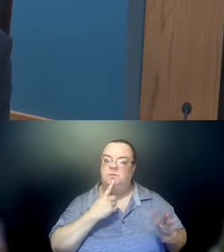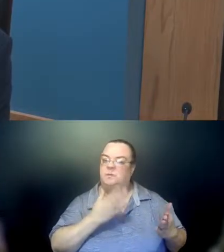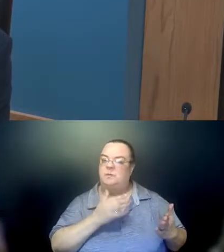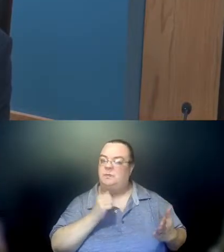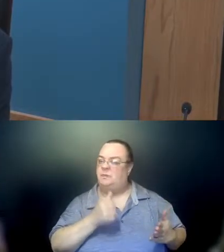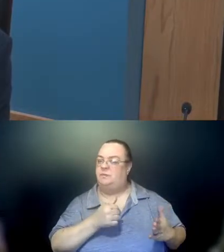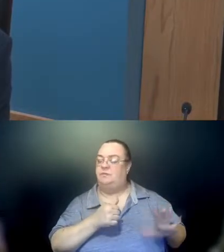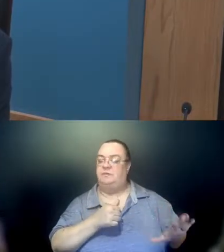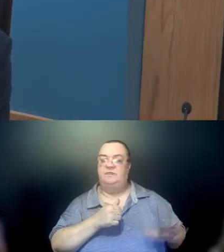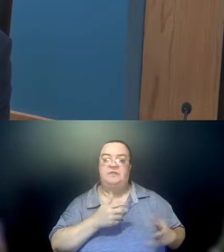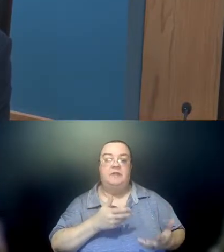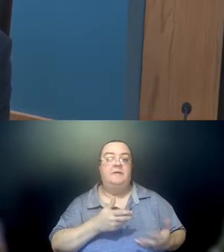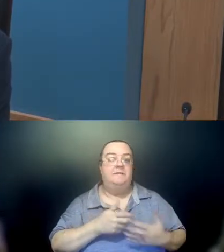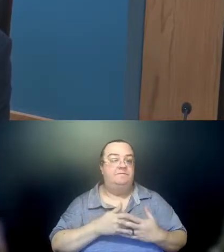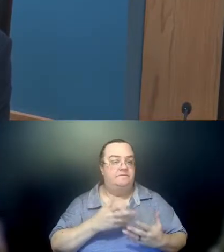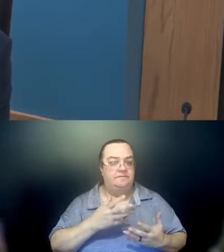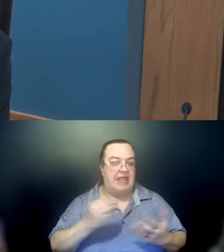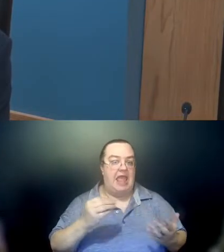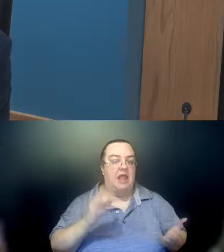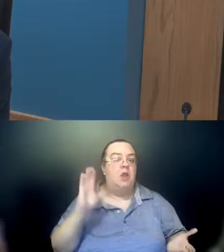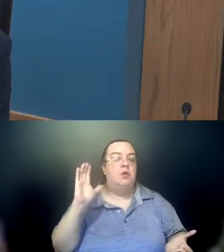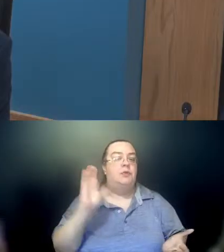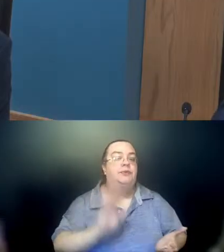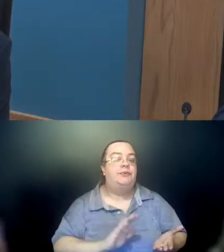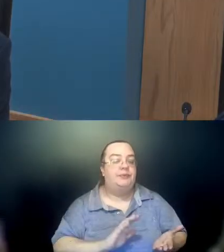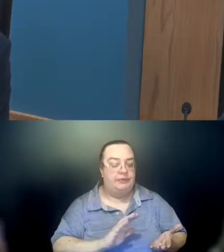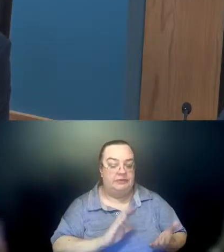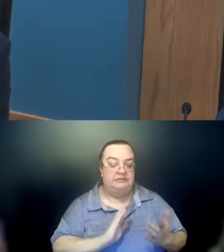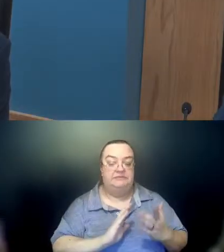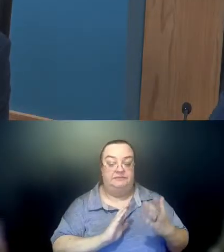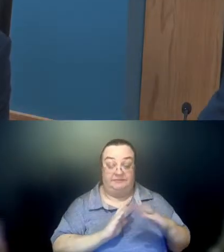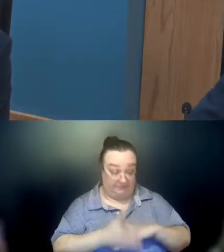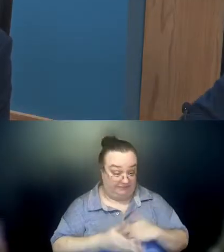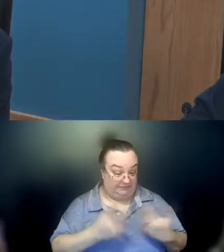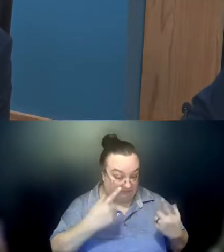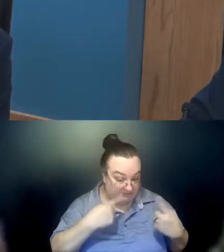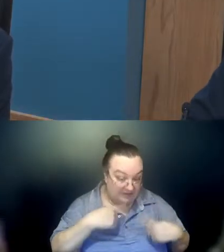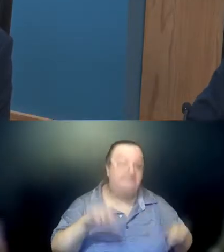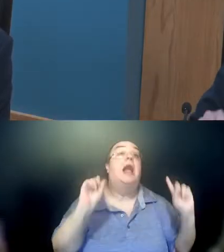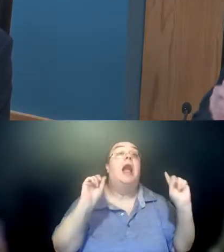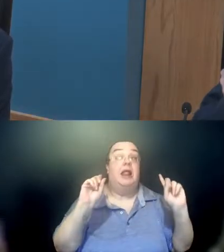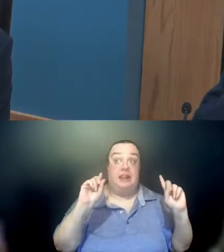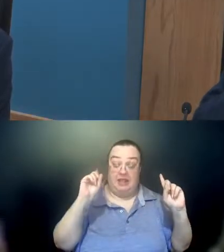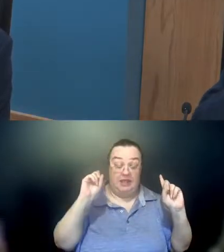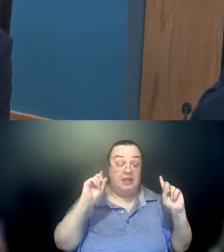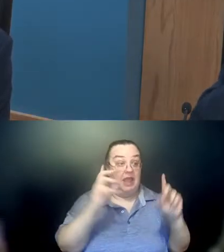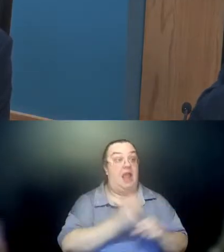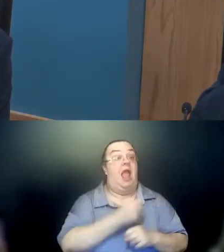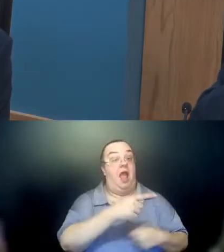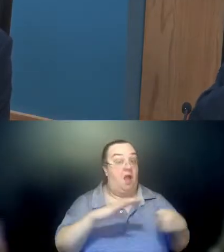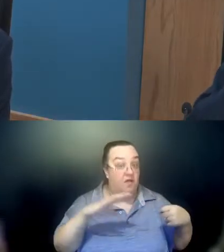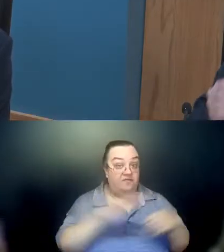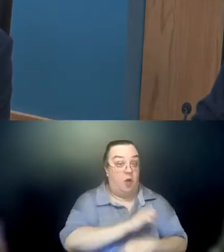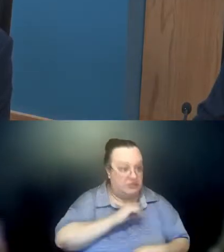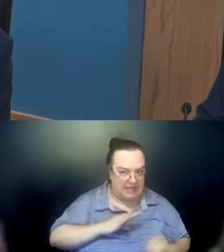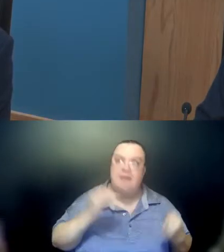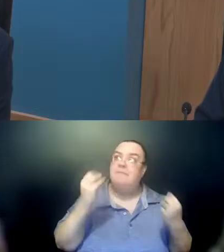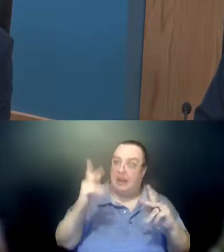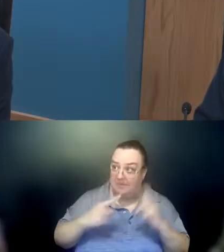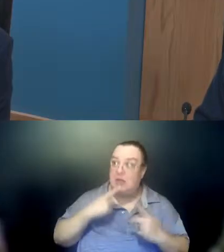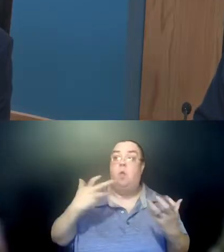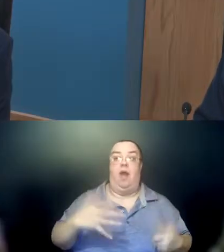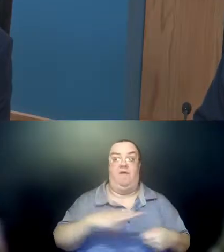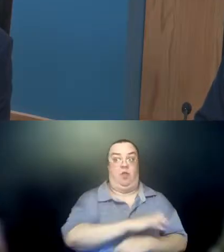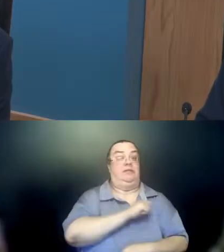and diminish it after we finally gotten what many people have said they want. Last